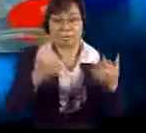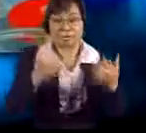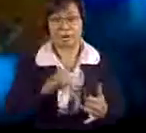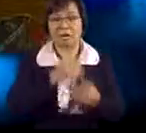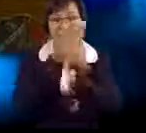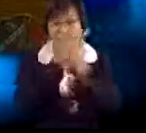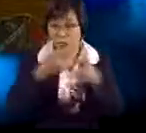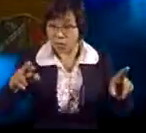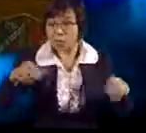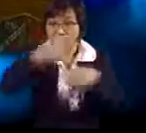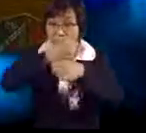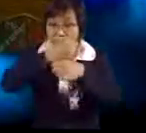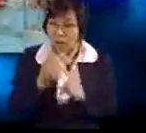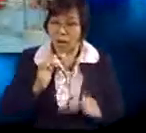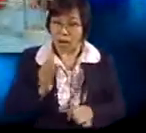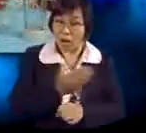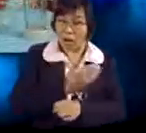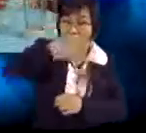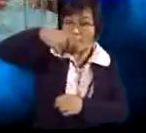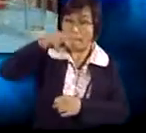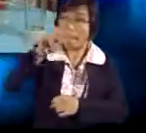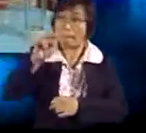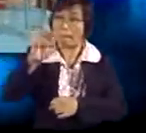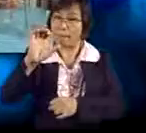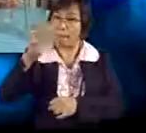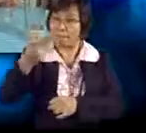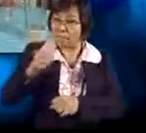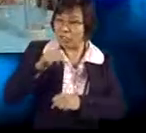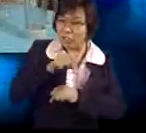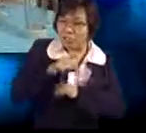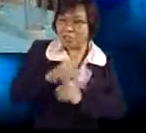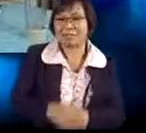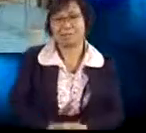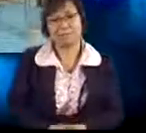Now are we ready to make our punch? Yes, we are.